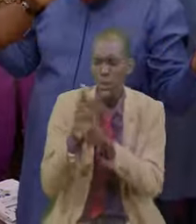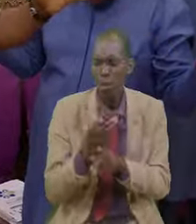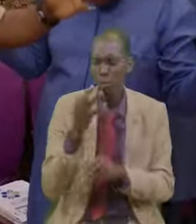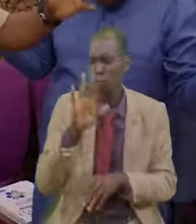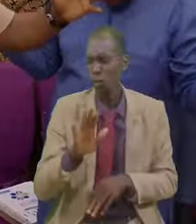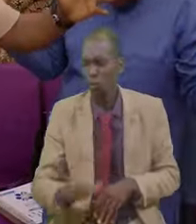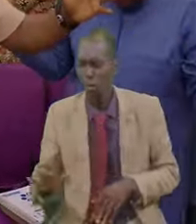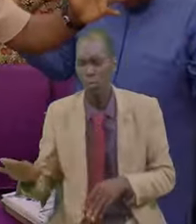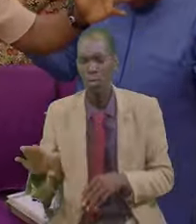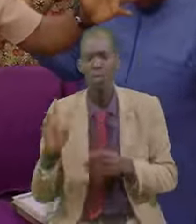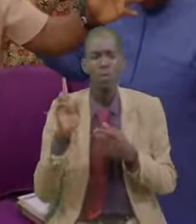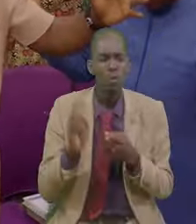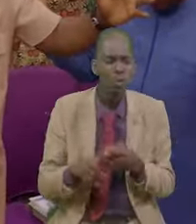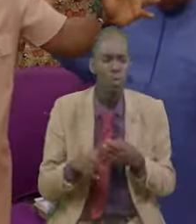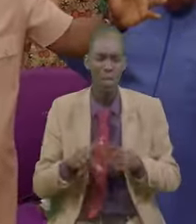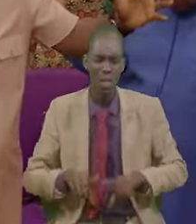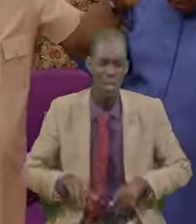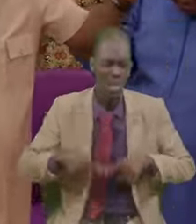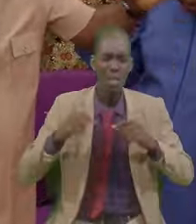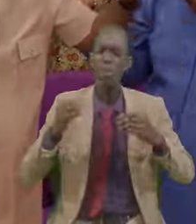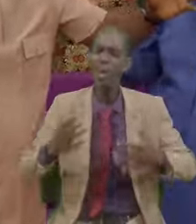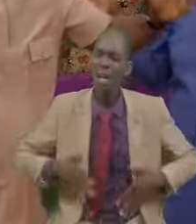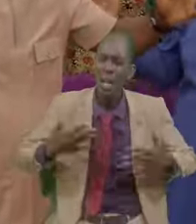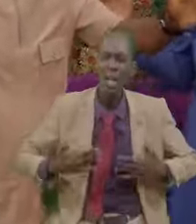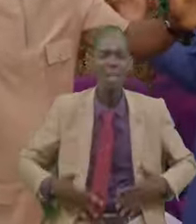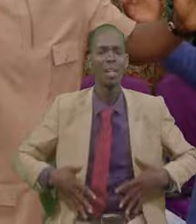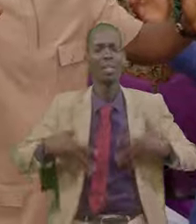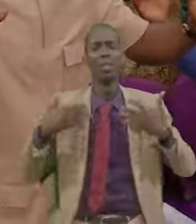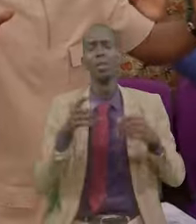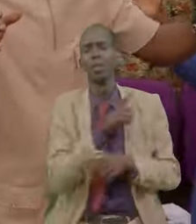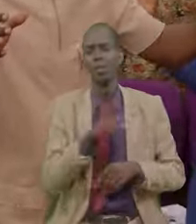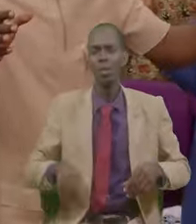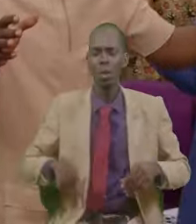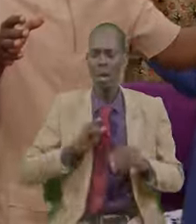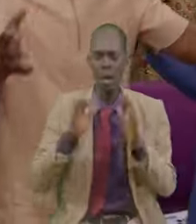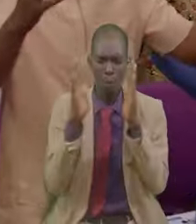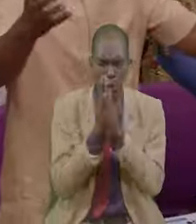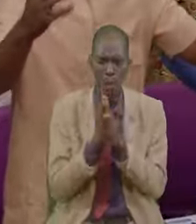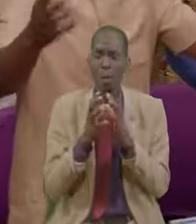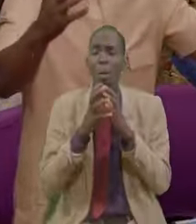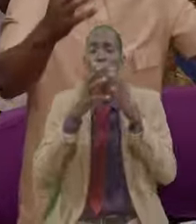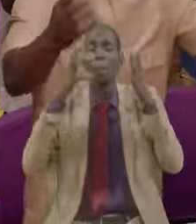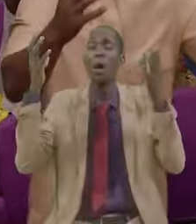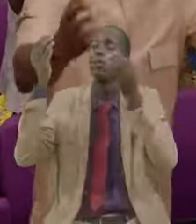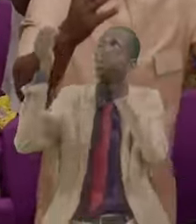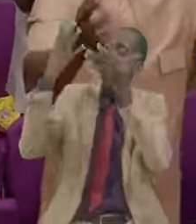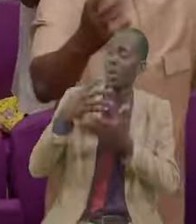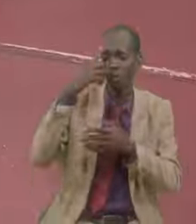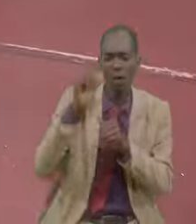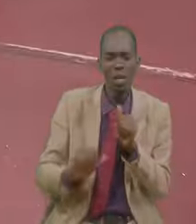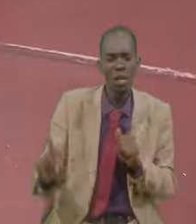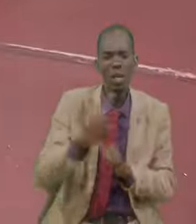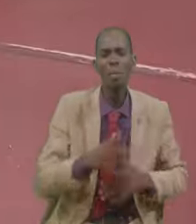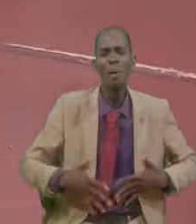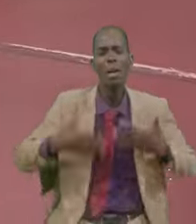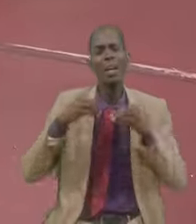children. Amen. To live a happy life. Amen. Lord, I pray abundant supply in every life in Jesus'